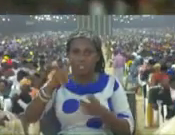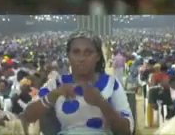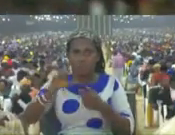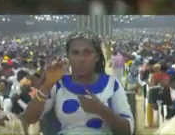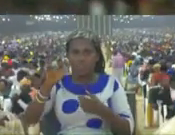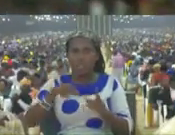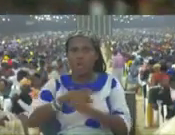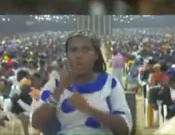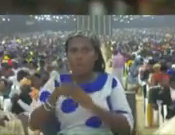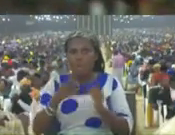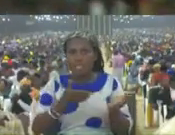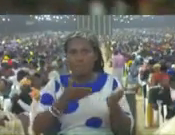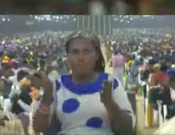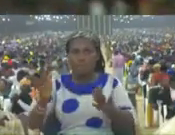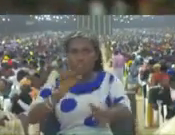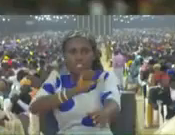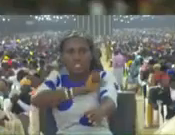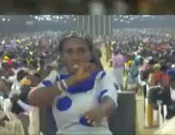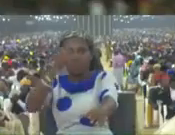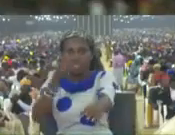brought Samson bound